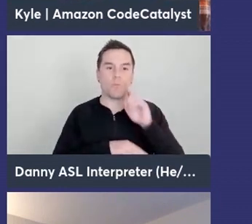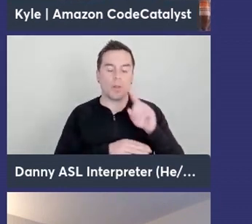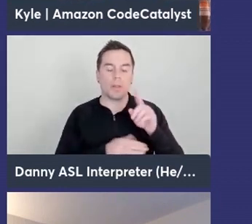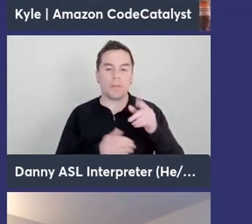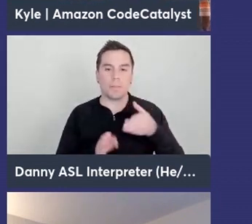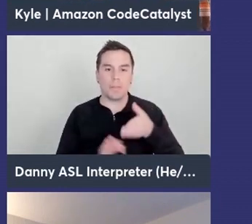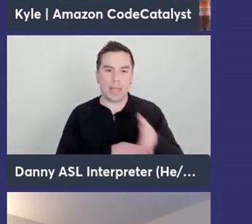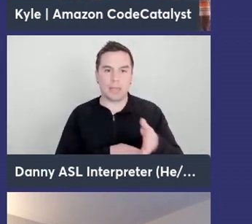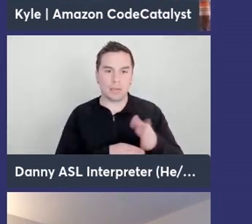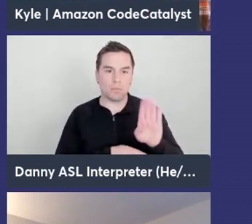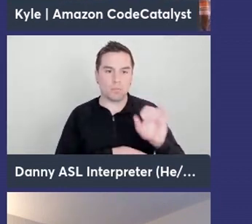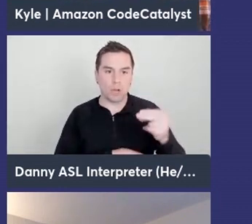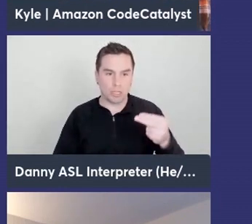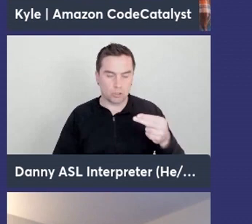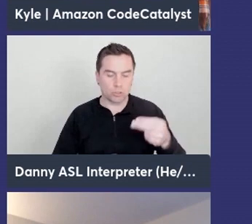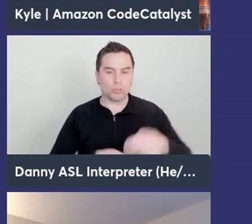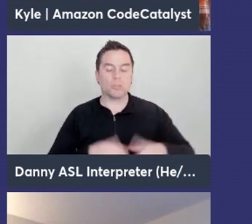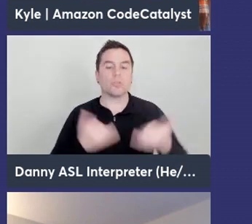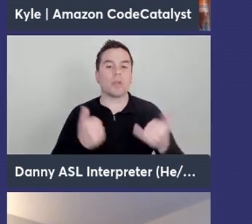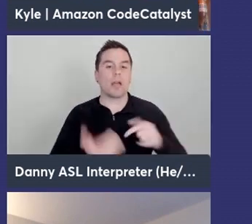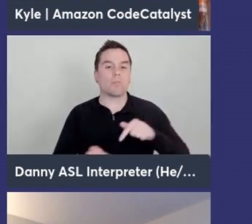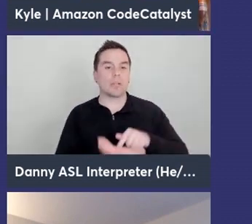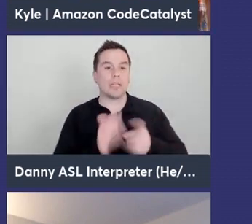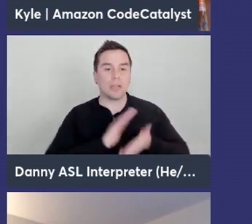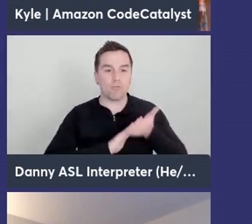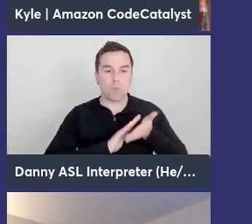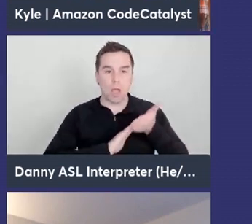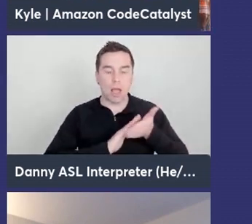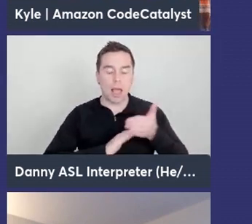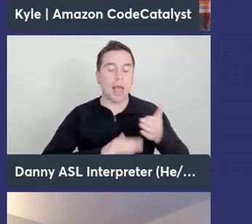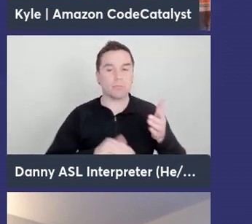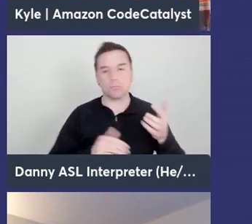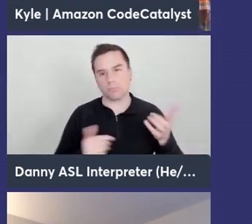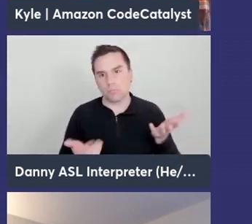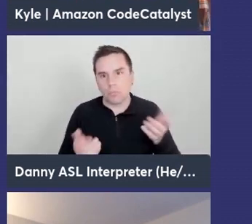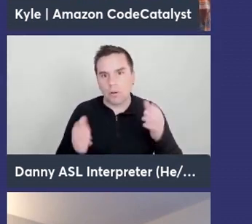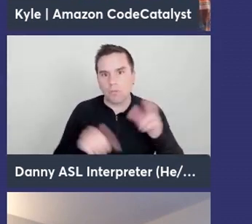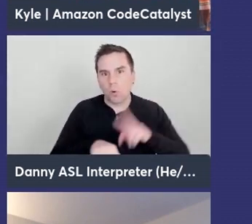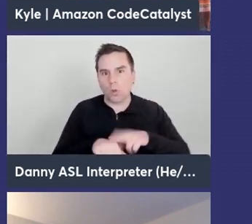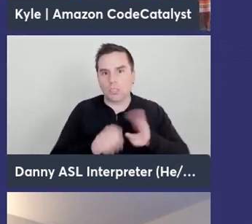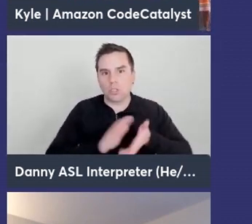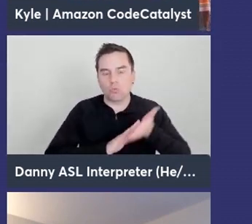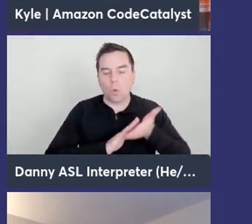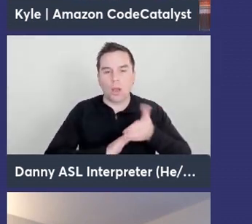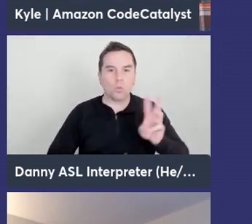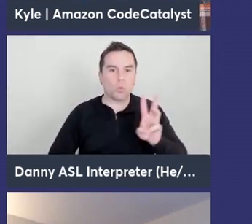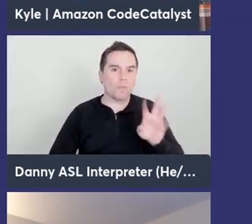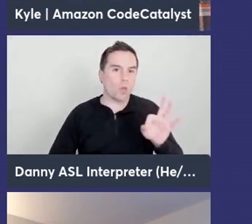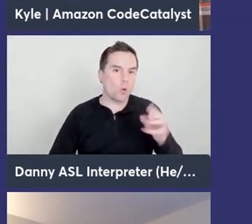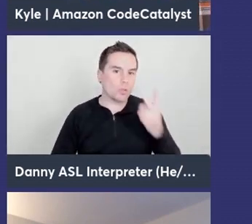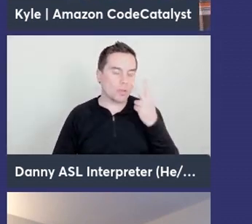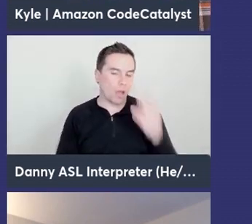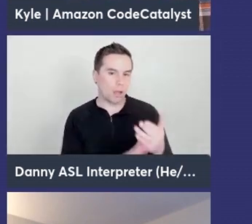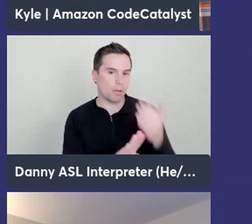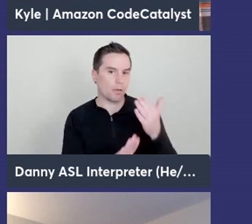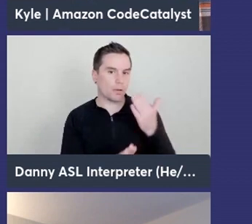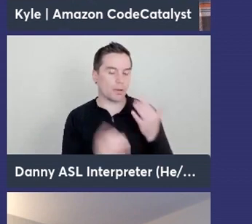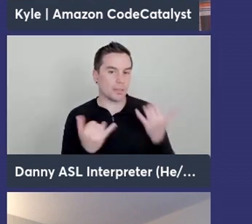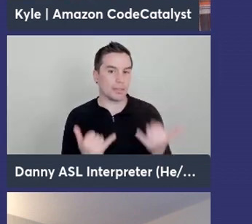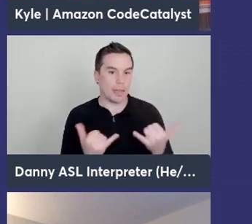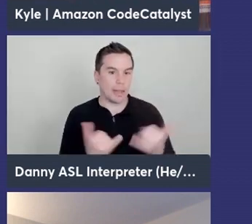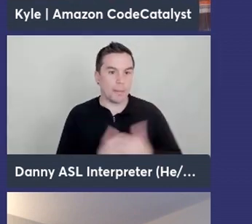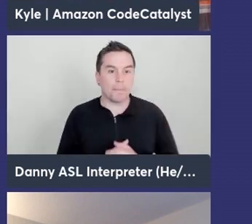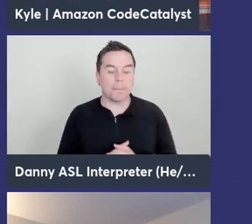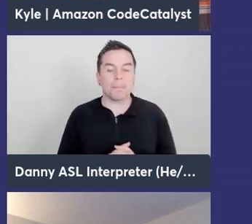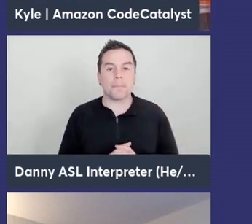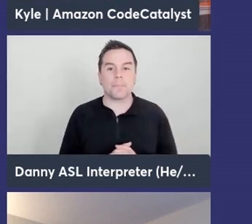run, as I would expect, it's running. And it's running that workflow that we saw earlier today. So it's